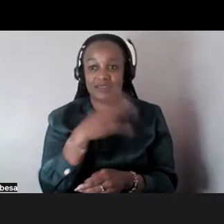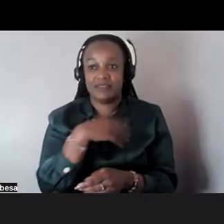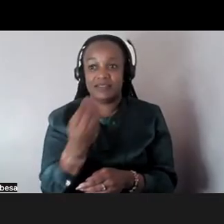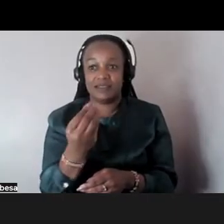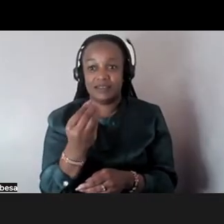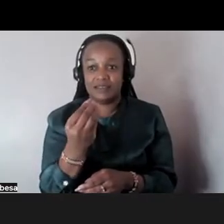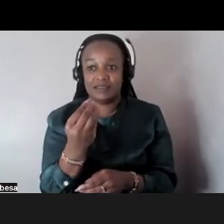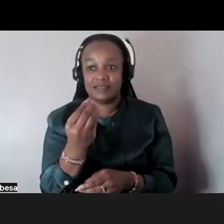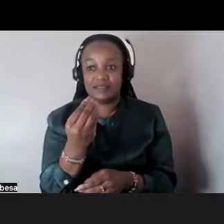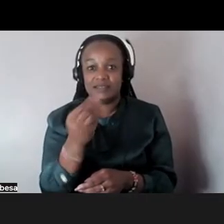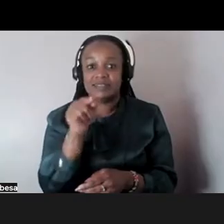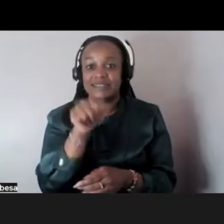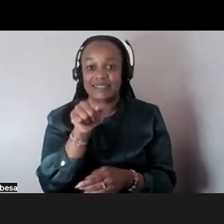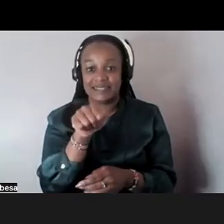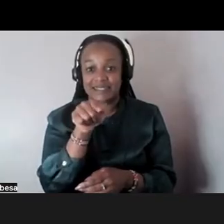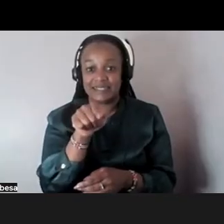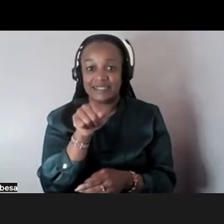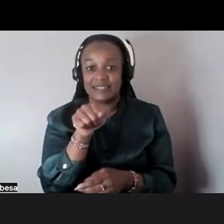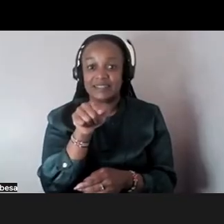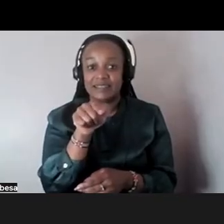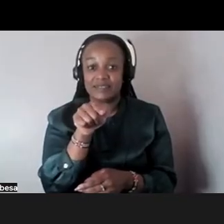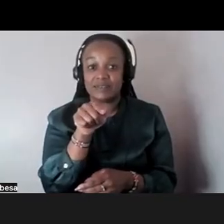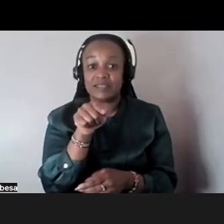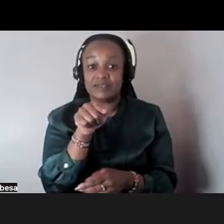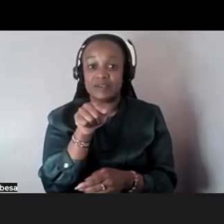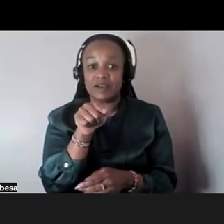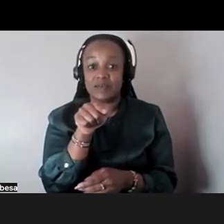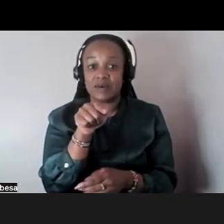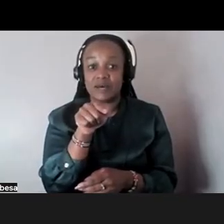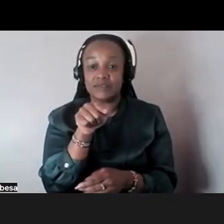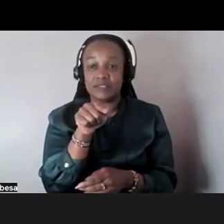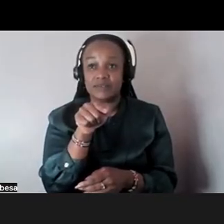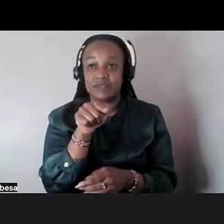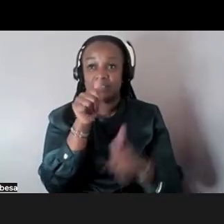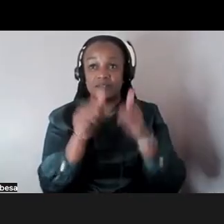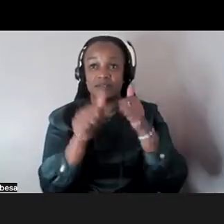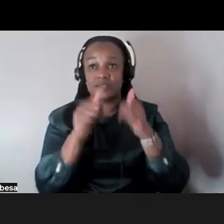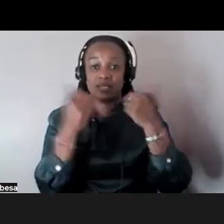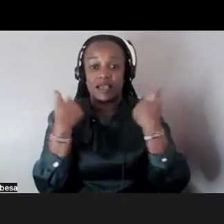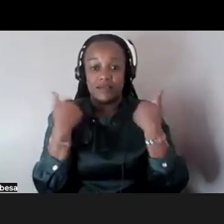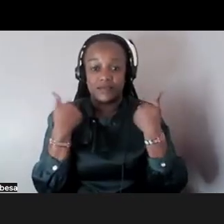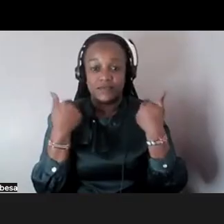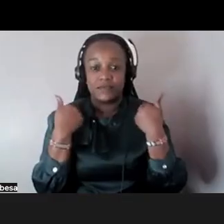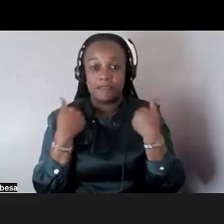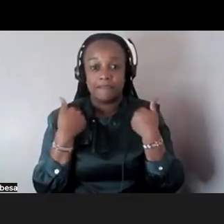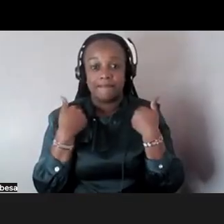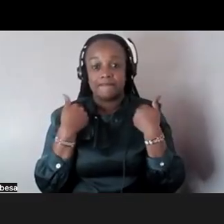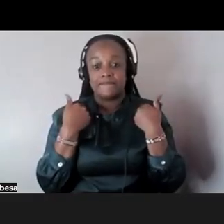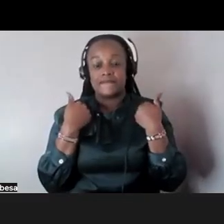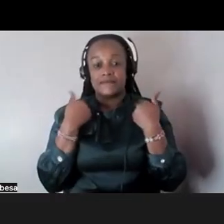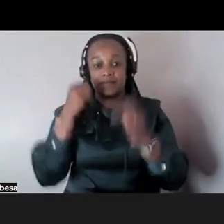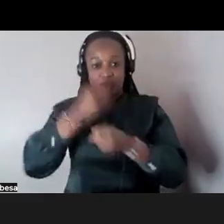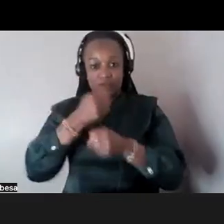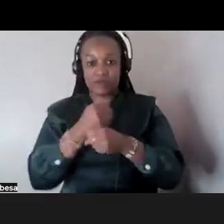scaring is actually the emerging issue of medicalization. And medicalization here, we talk about FGM performed by the